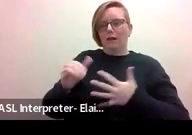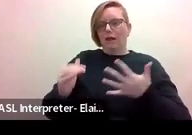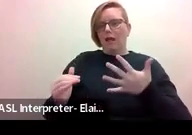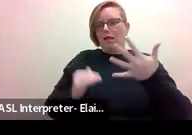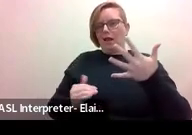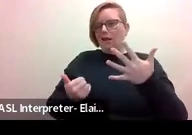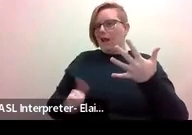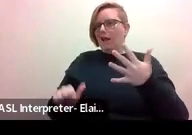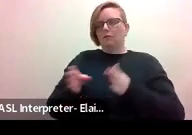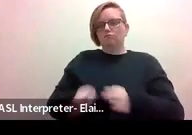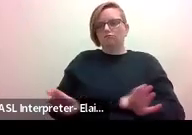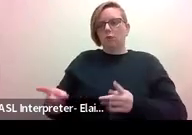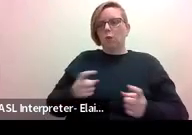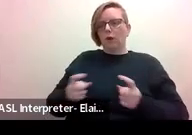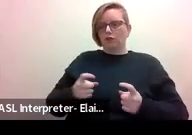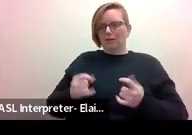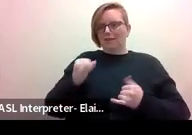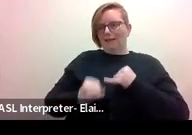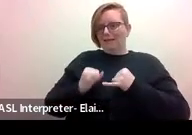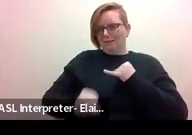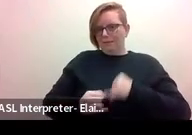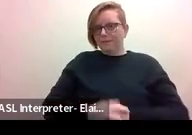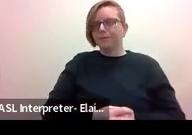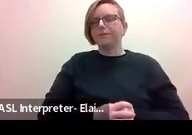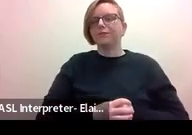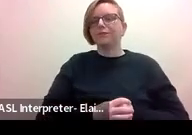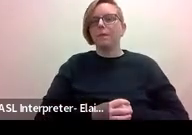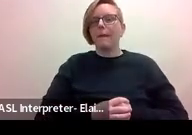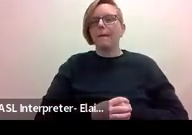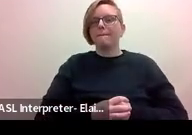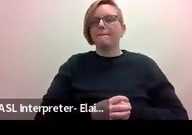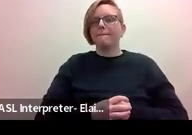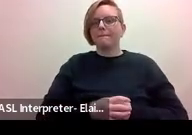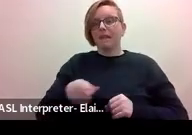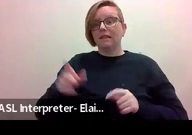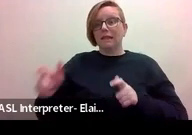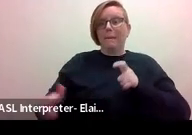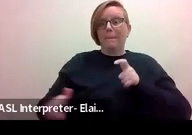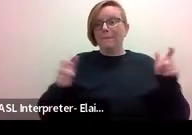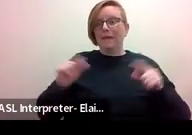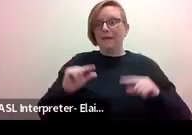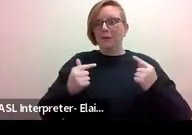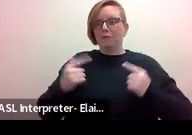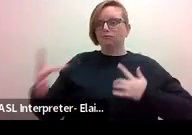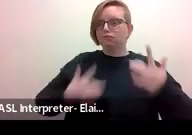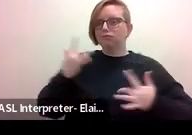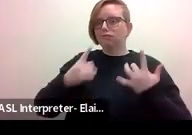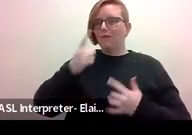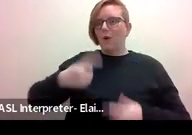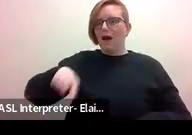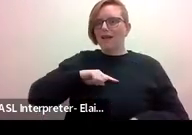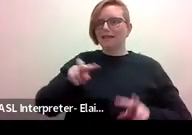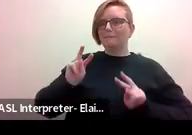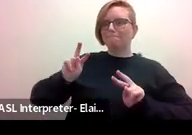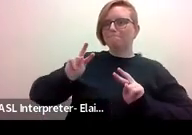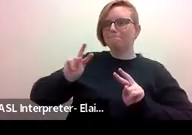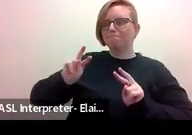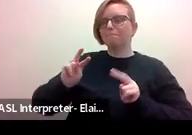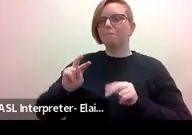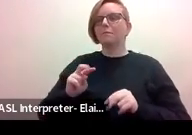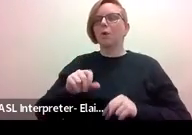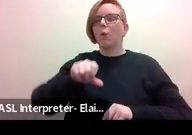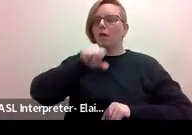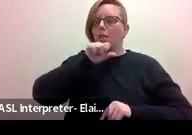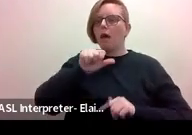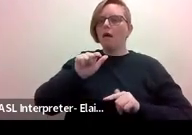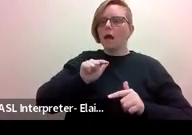So we'd like you, as I mentioned, this is a bit of a larger group, so this is exciting for us, for our team. We like back and